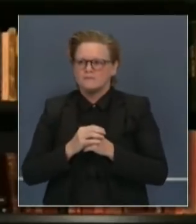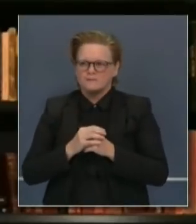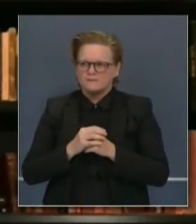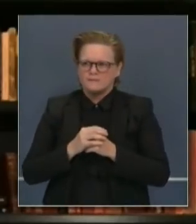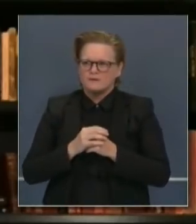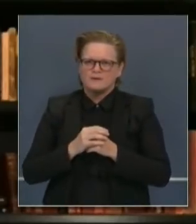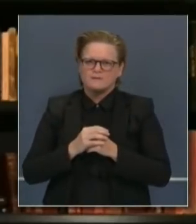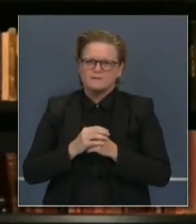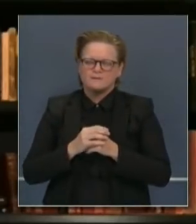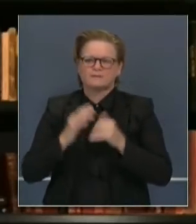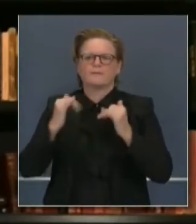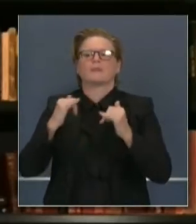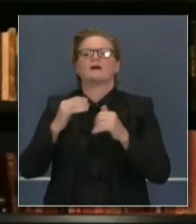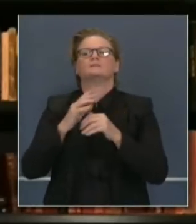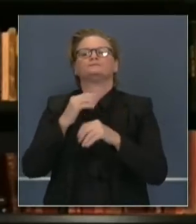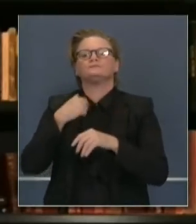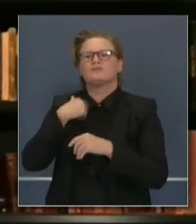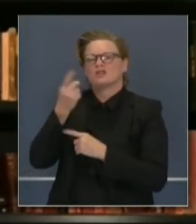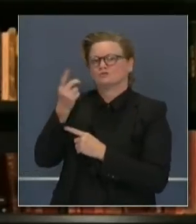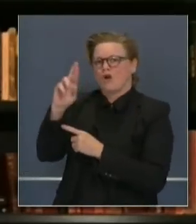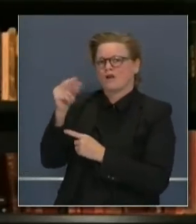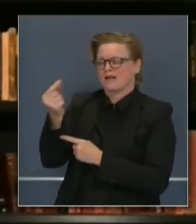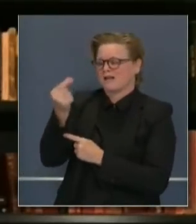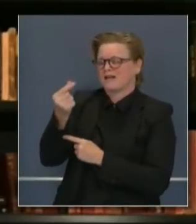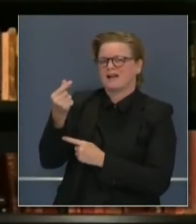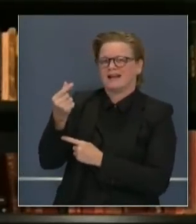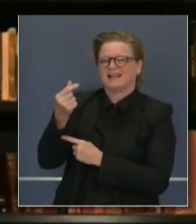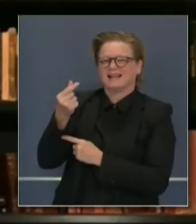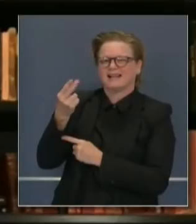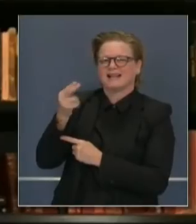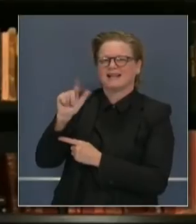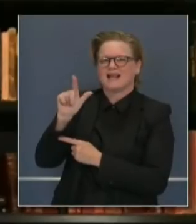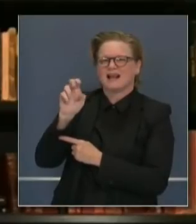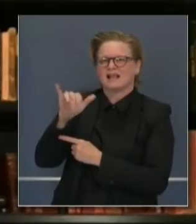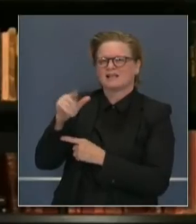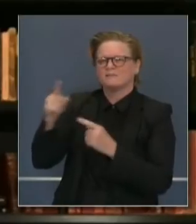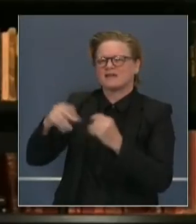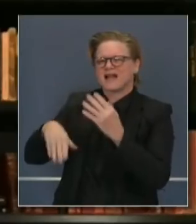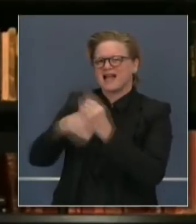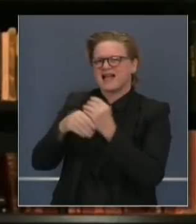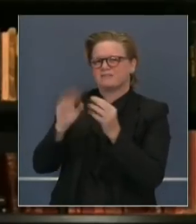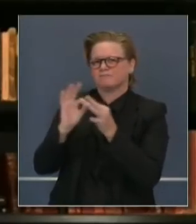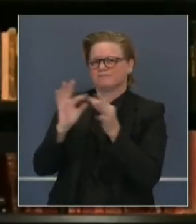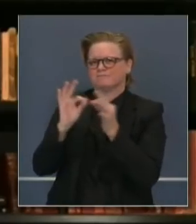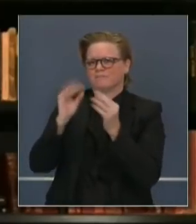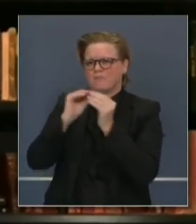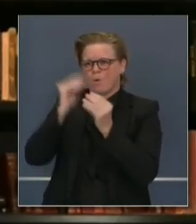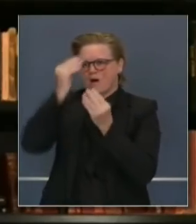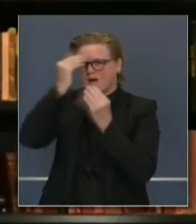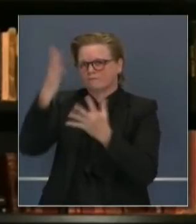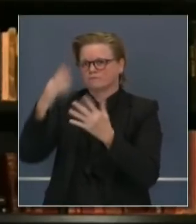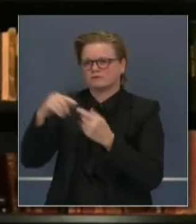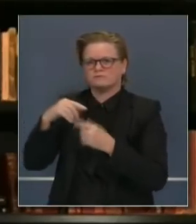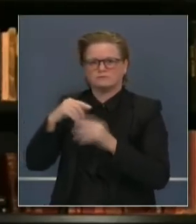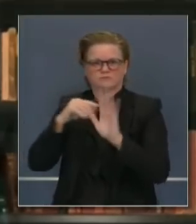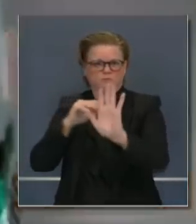to amplify or perhaps provide additional thoughts and insight based upon your very thoughtful question.